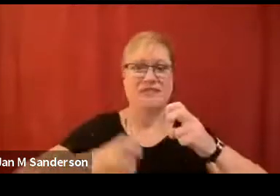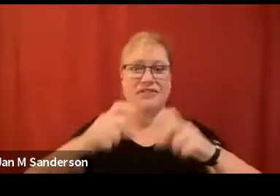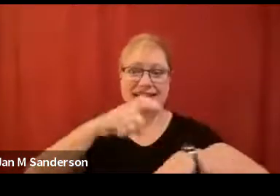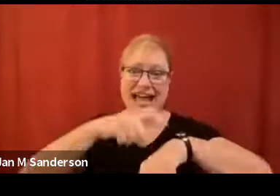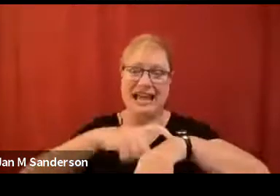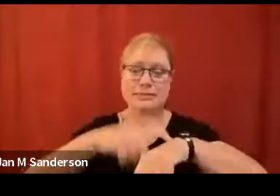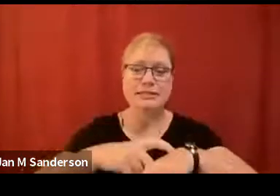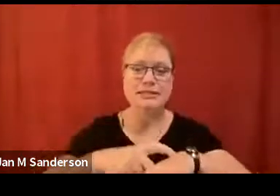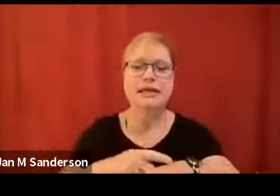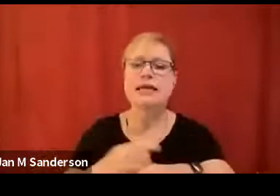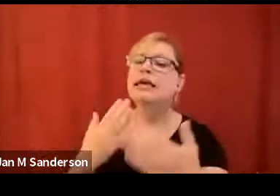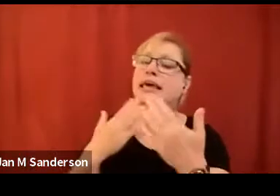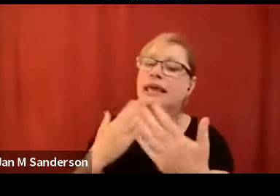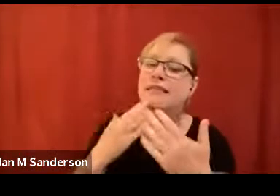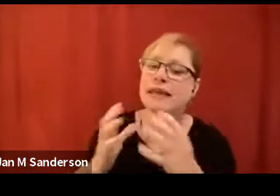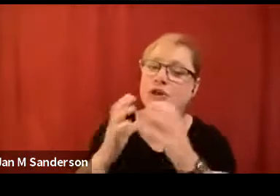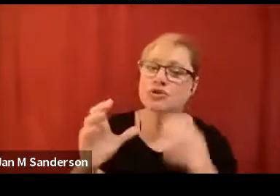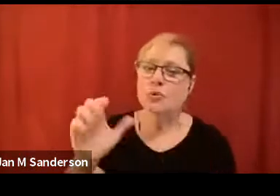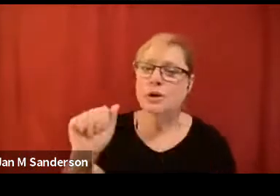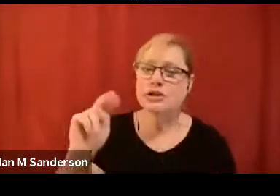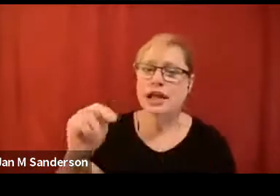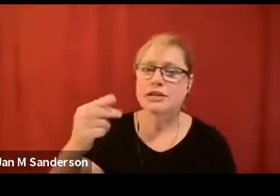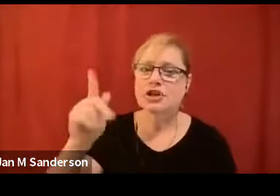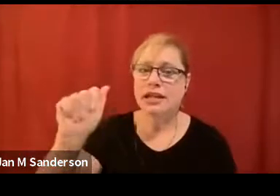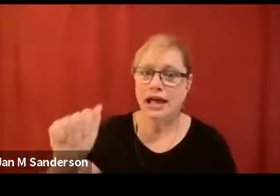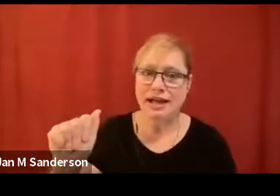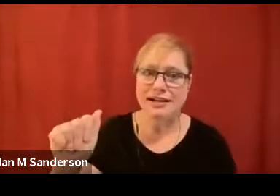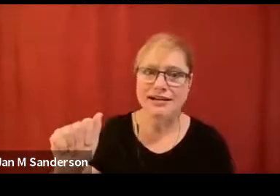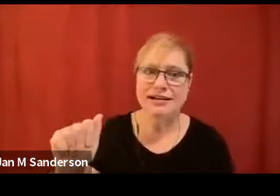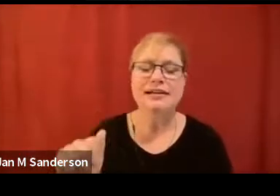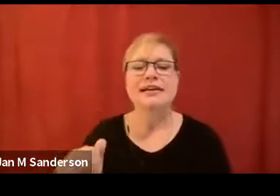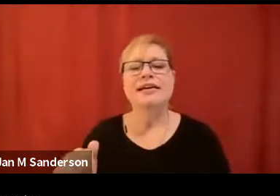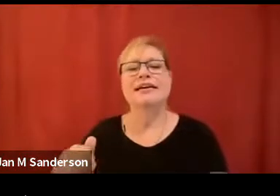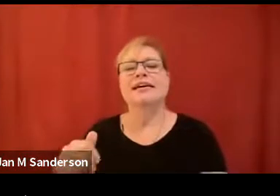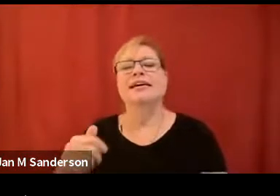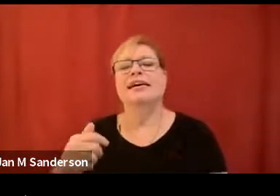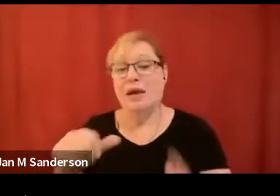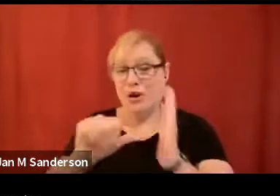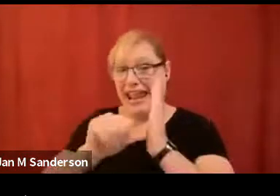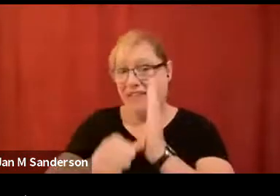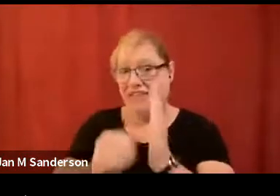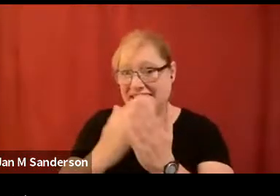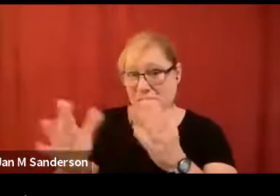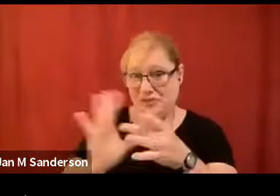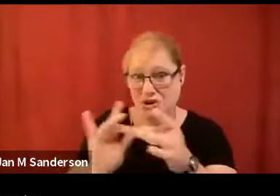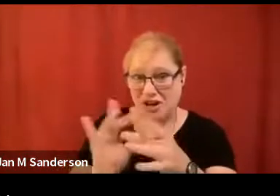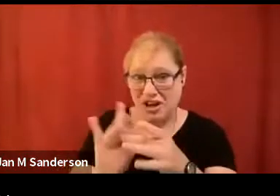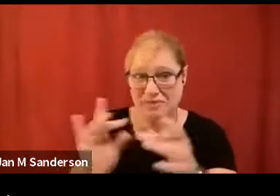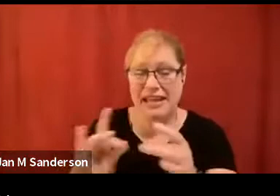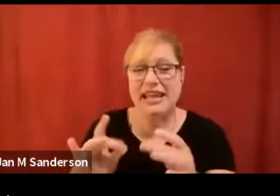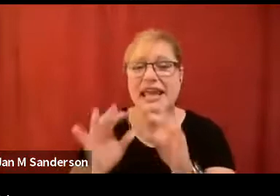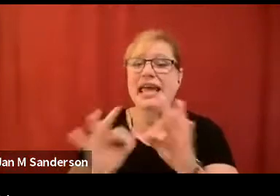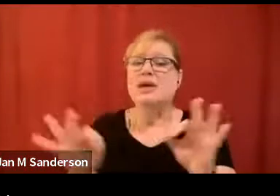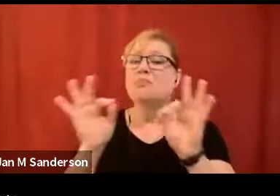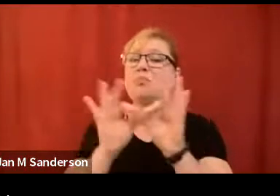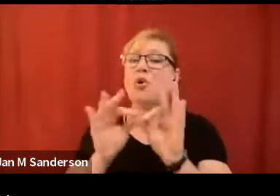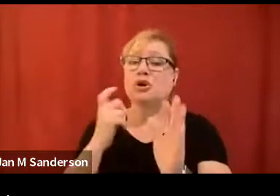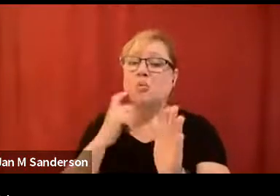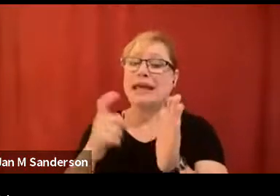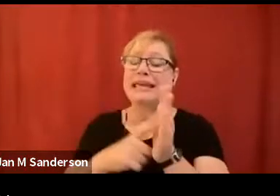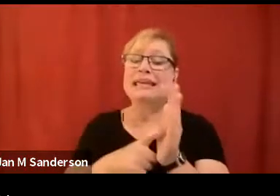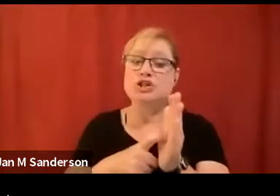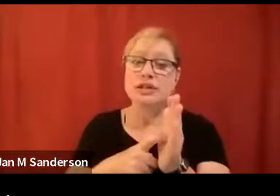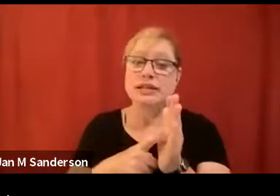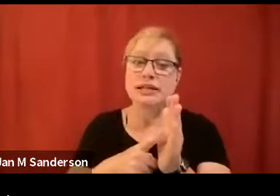Thank you so much, Angela. And I wanted to just flag a couple of things that you said. First of all, just it's such an important recognition that I'm sure will come up for all of us